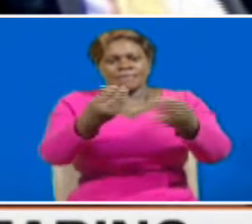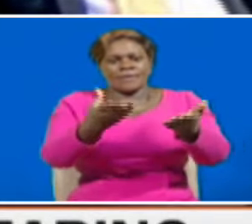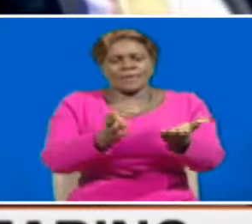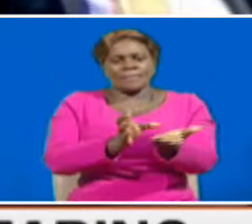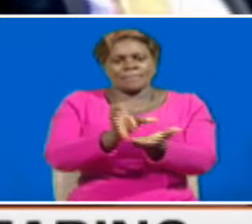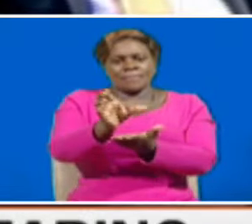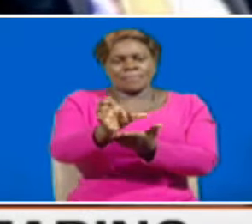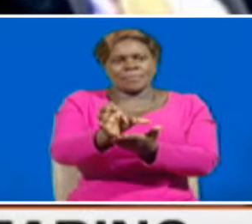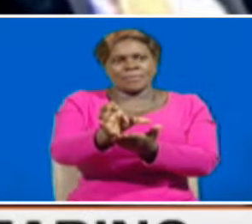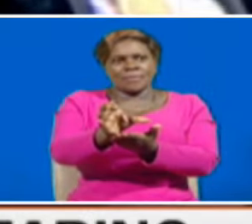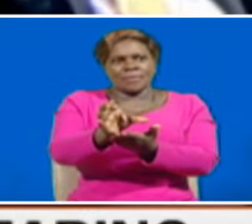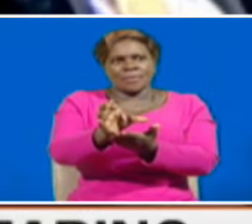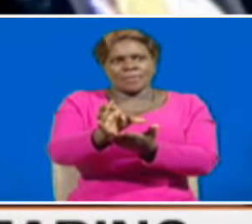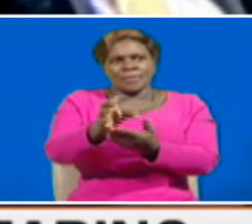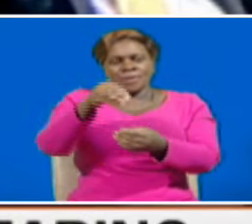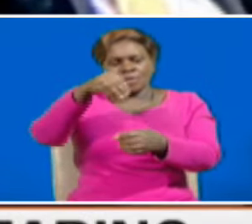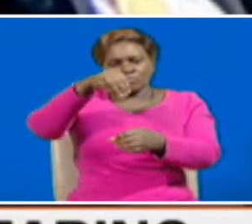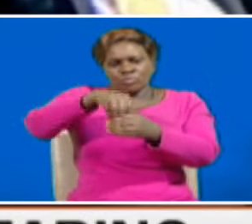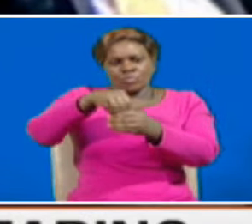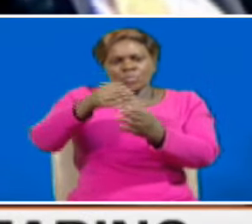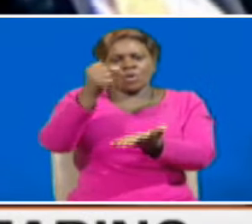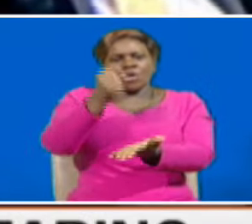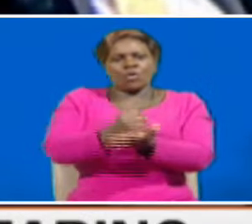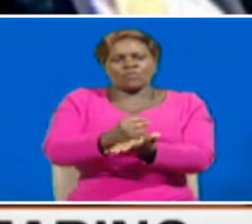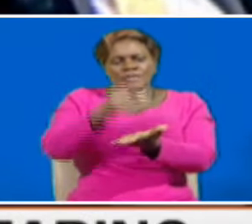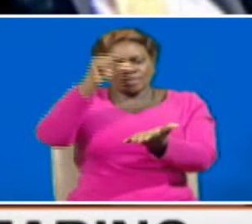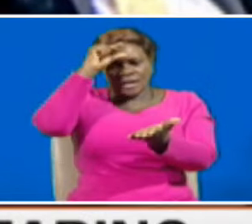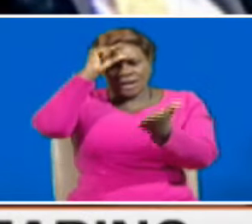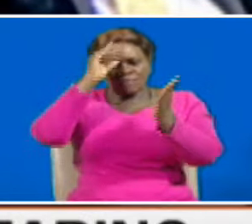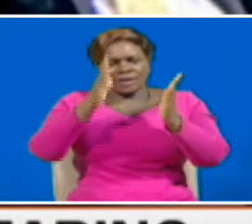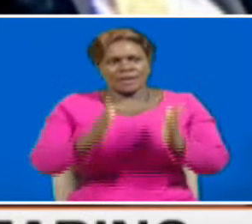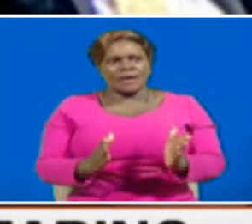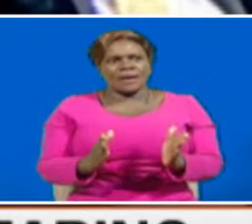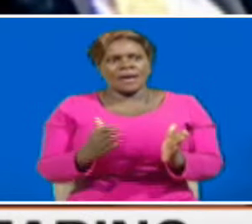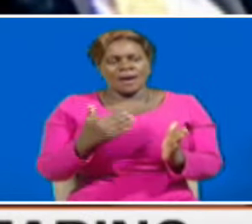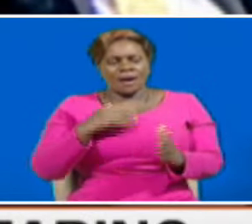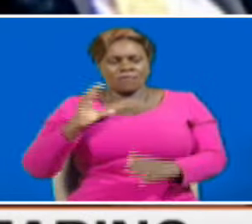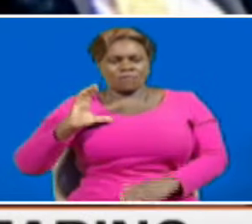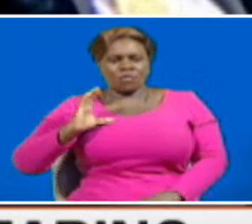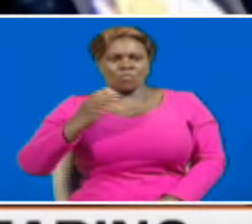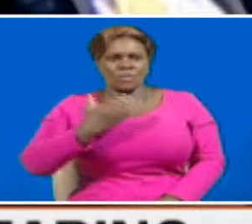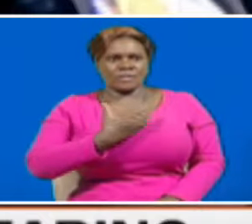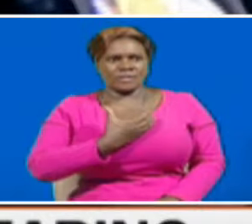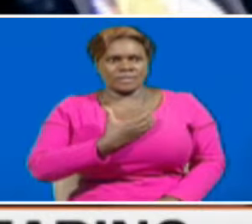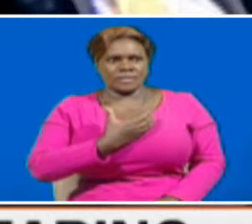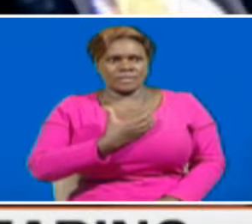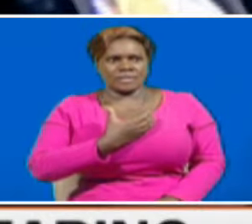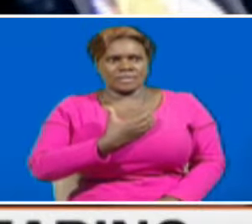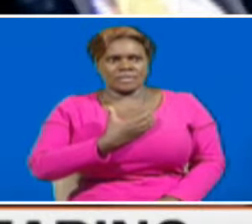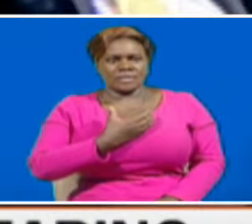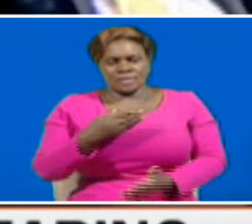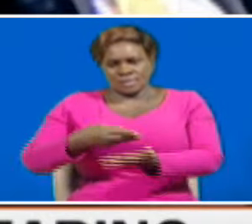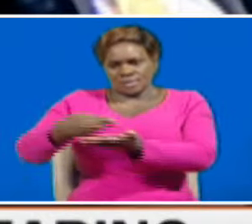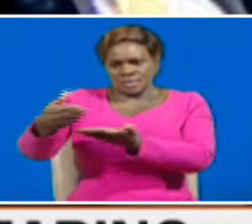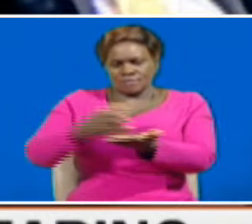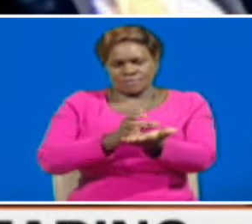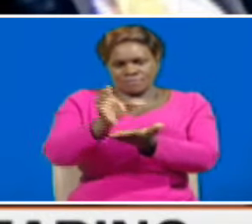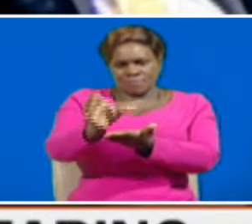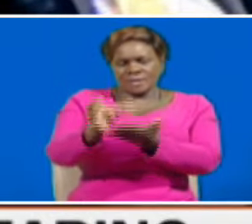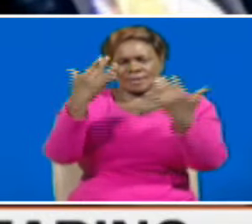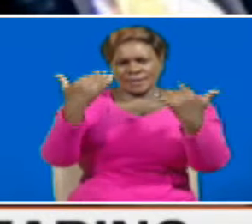are domiciled in the office of the governor and that there is a committee that deals with those bursaries.